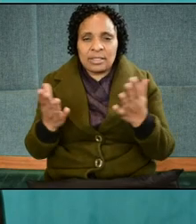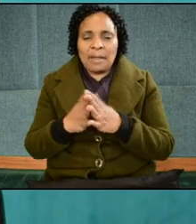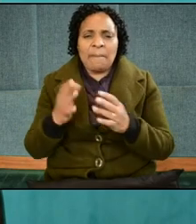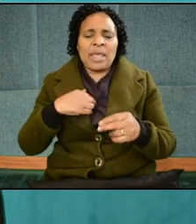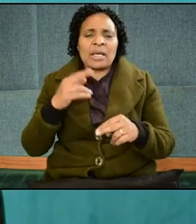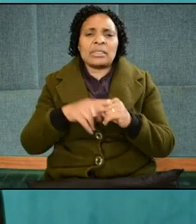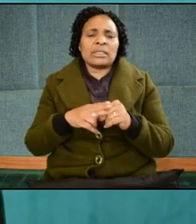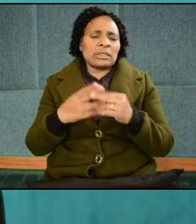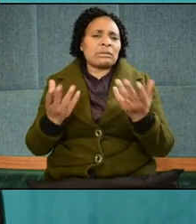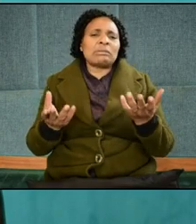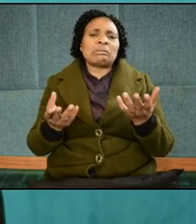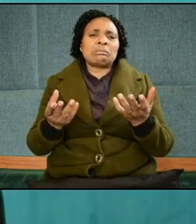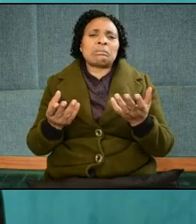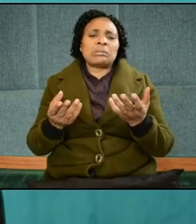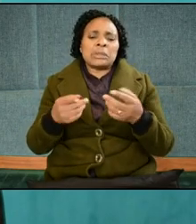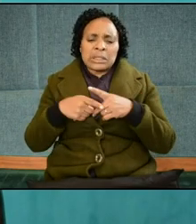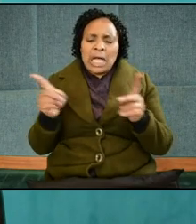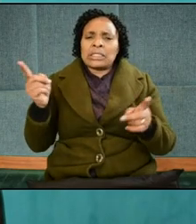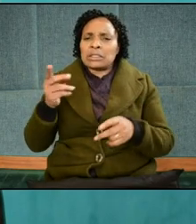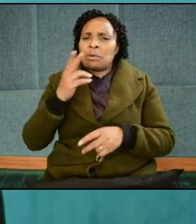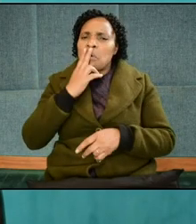I'll not be tempted to start smoking.